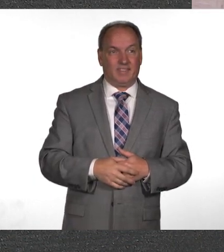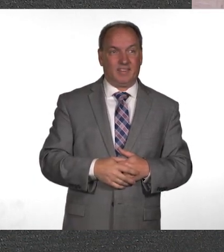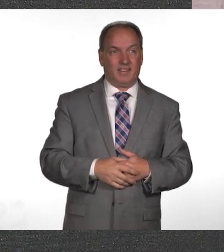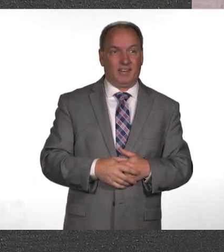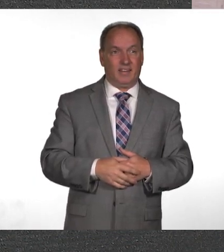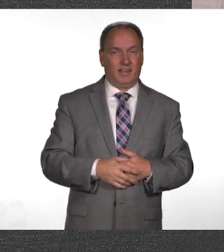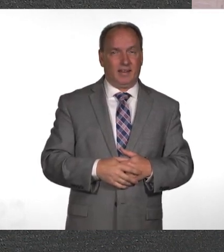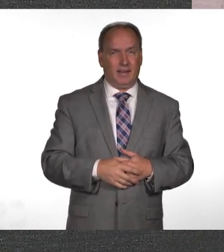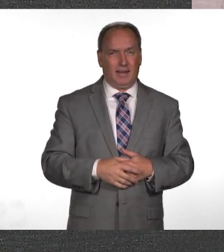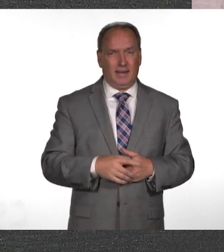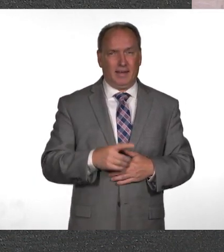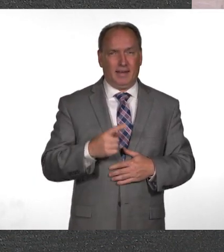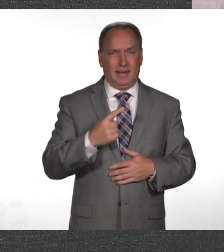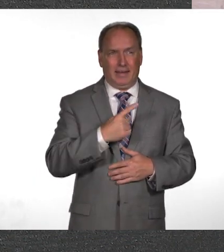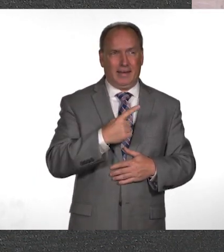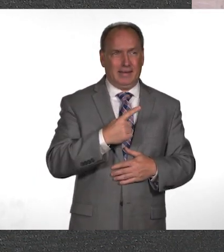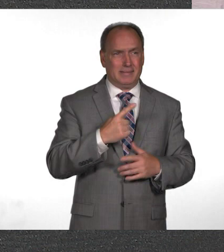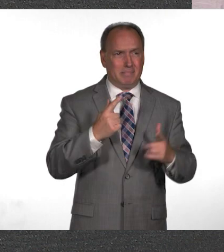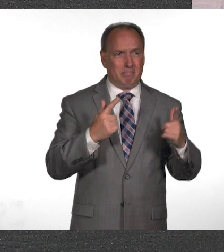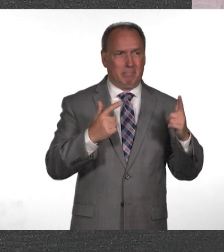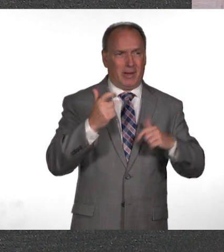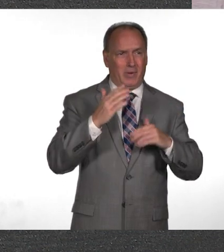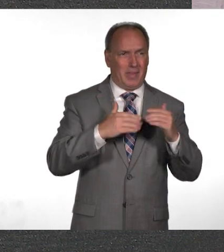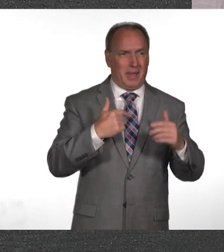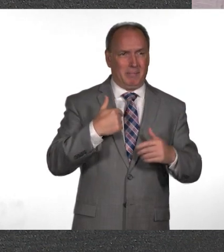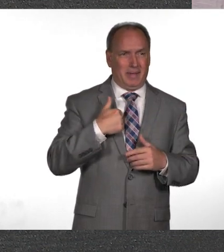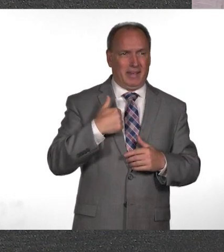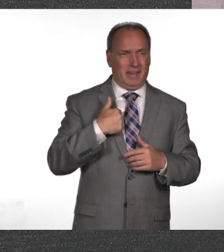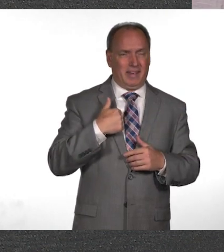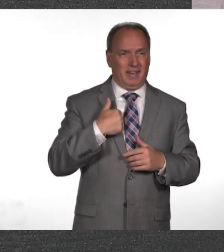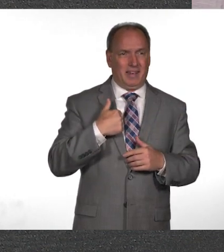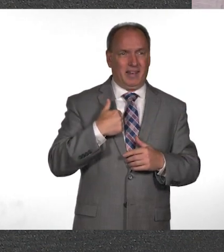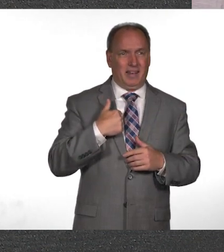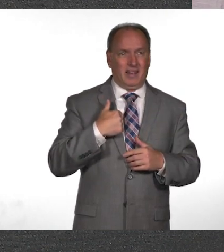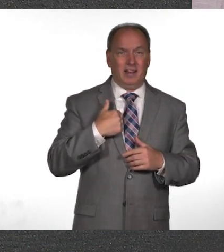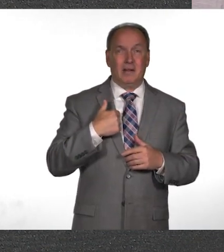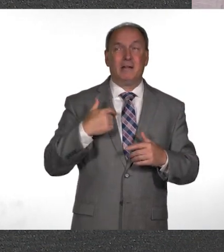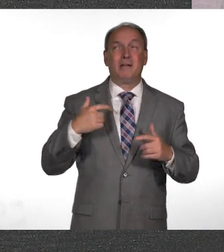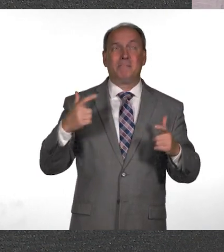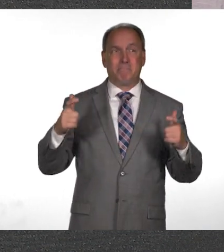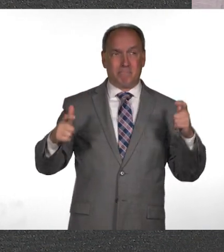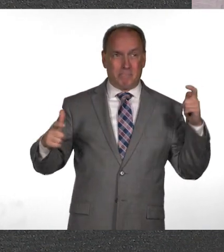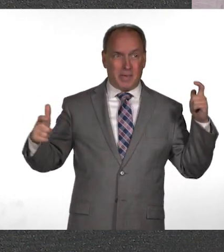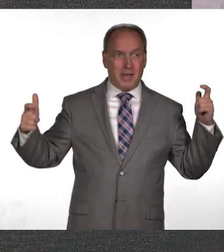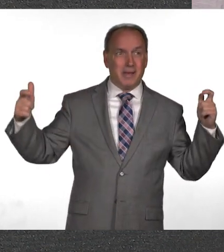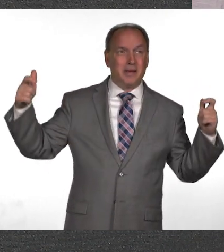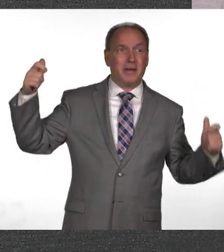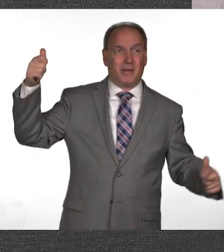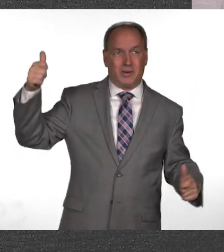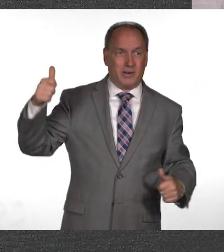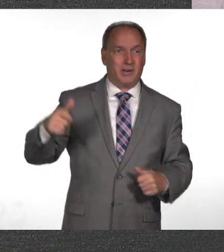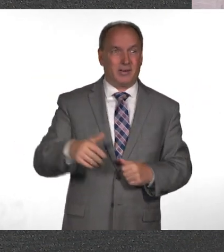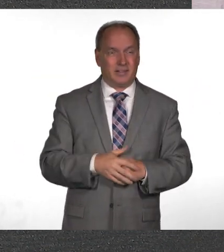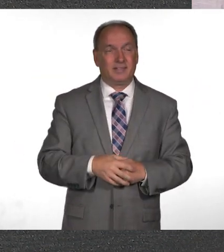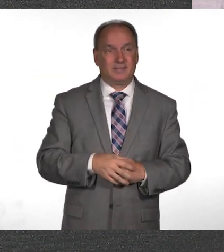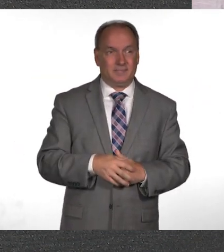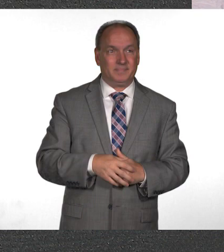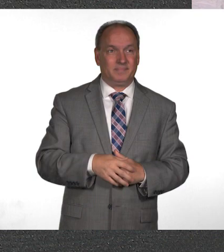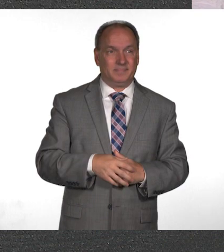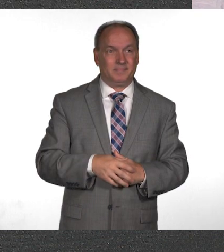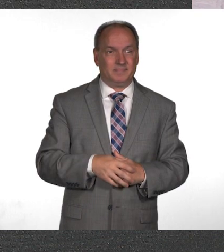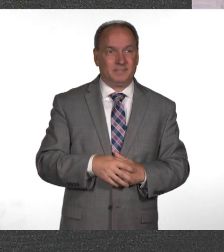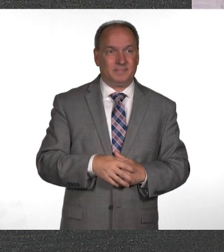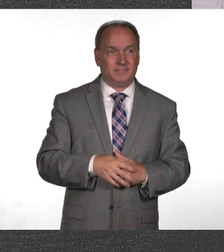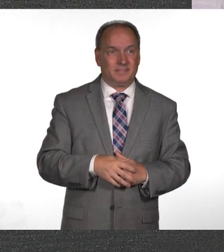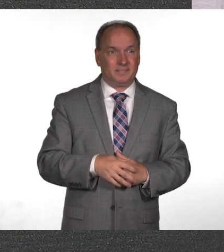He is bigger than I am. Much bigger. He is a lot bigger.